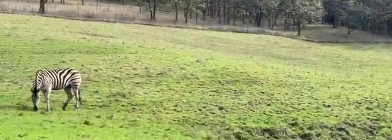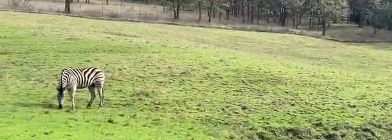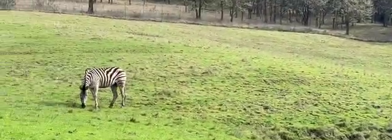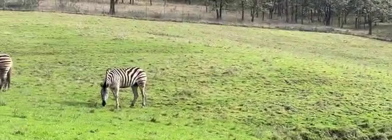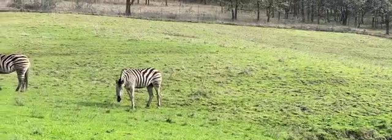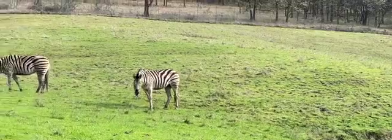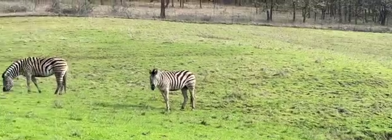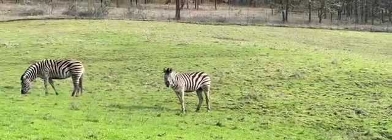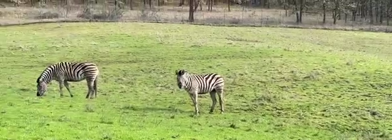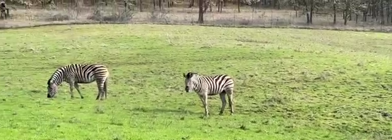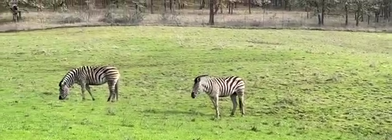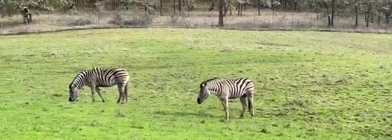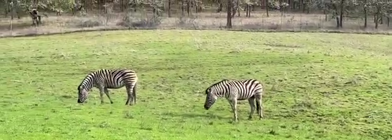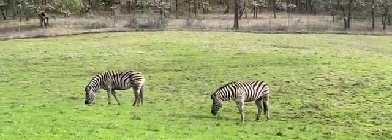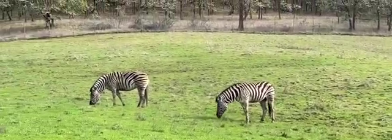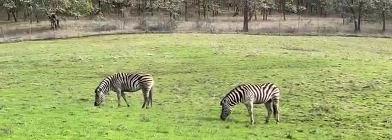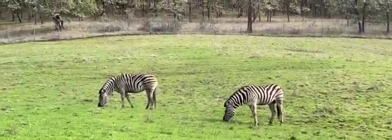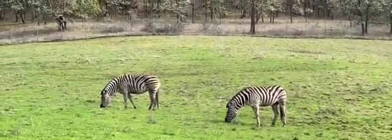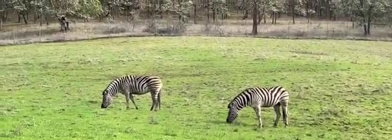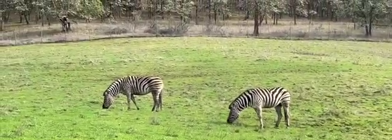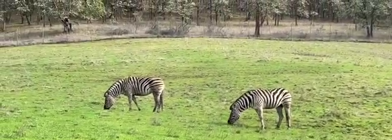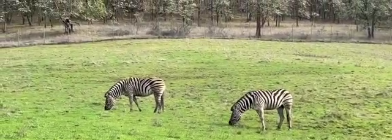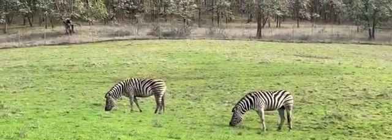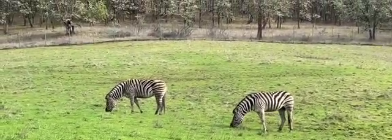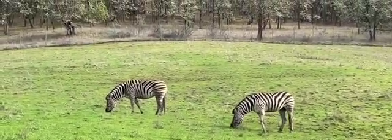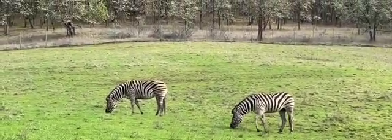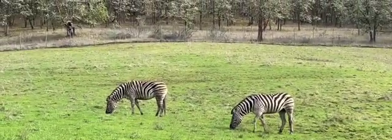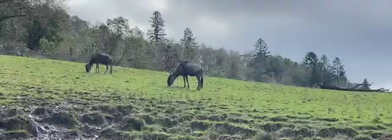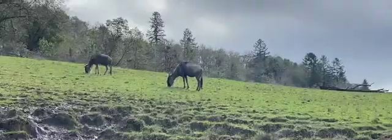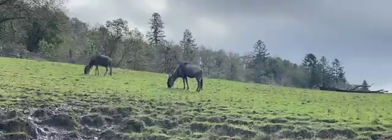They're so close. Hello, zebras.